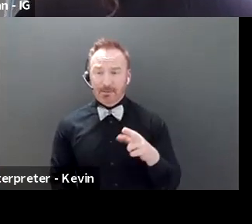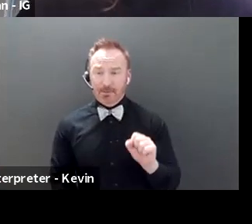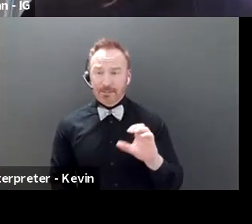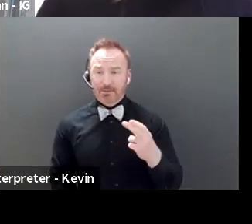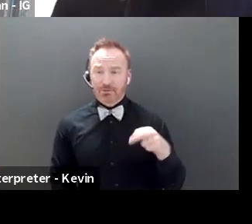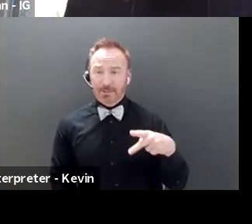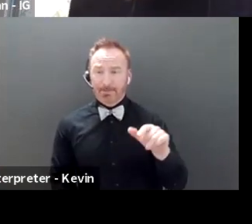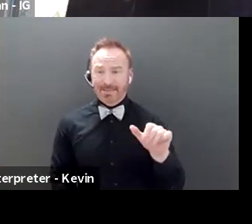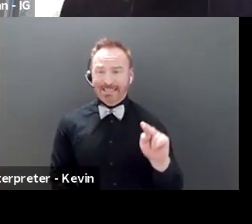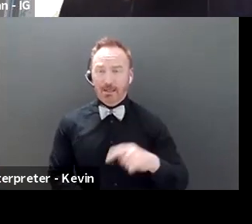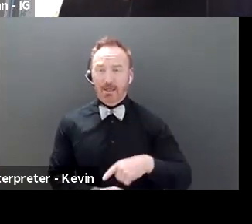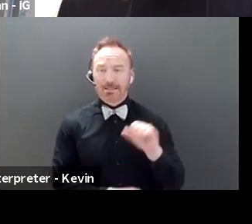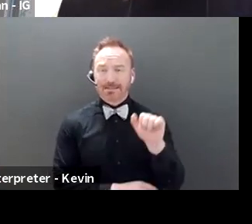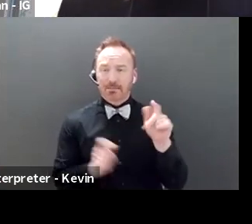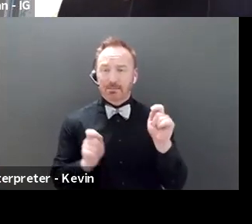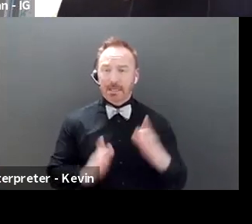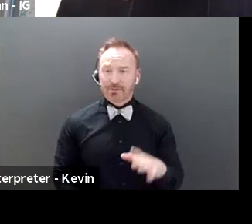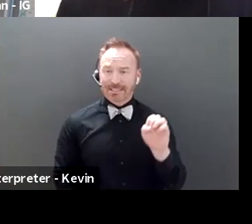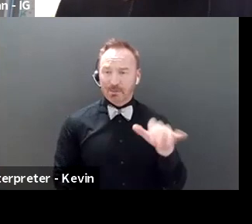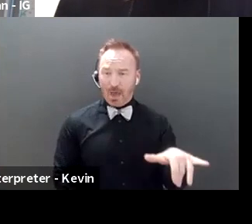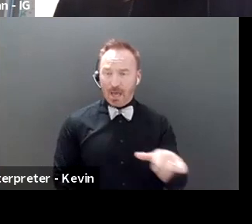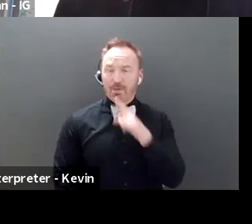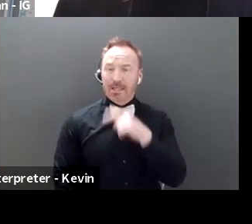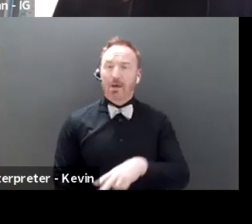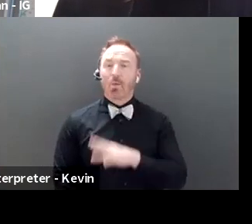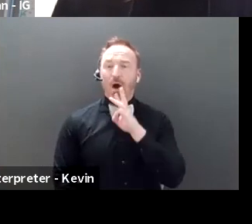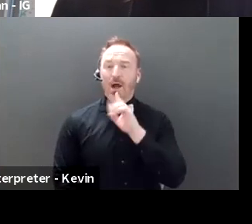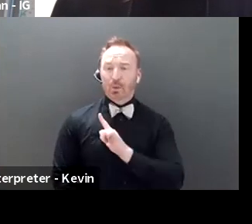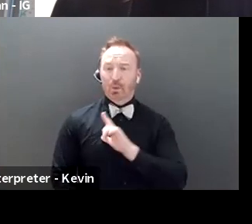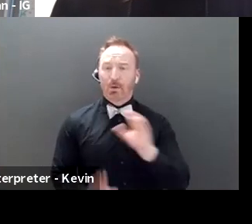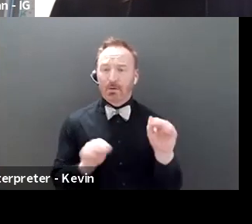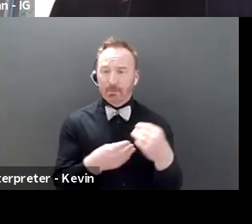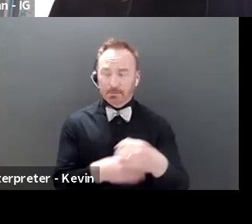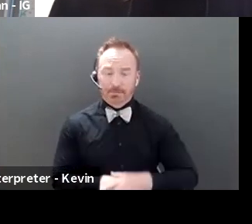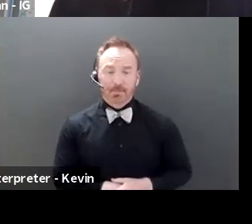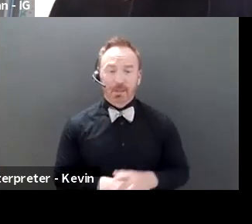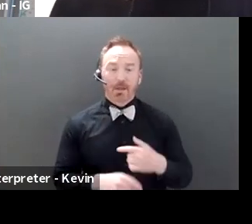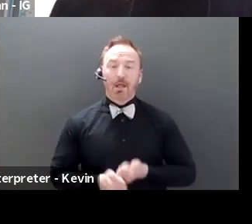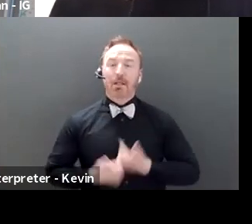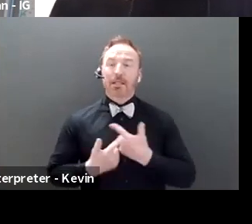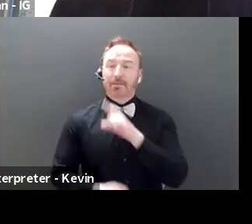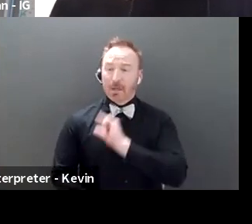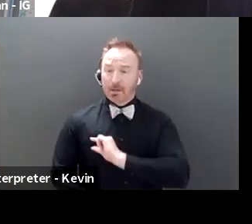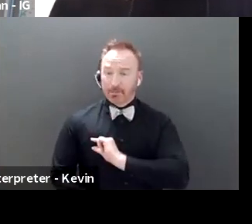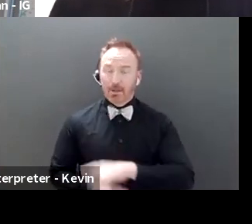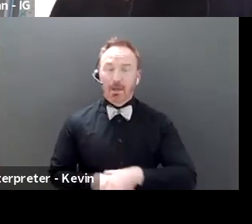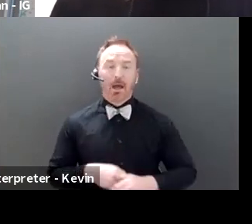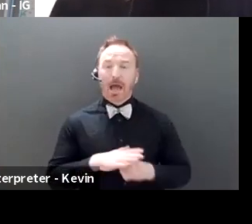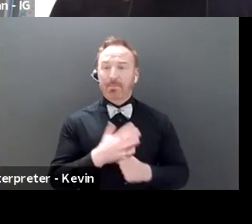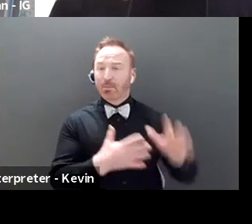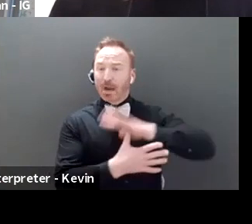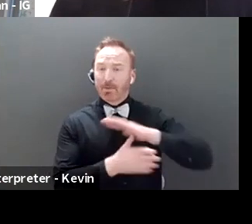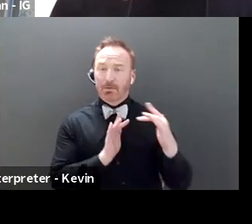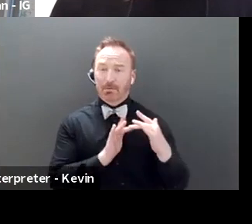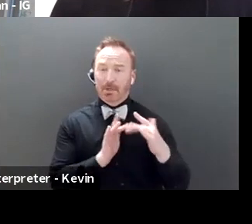manager at EY, based in our Waterloo office. I live in Guelph, and I'm the primary contact